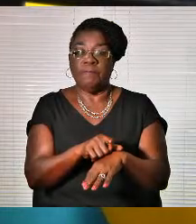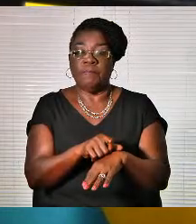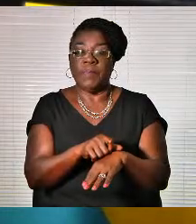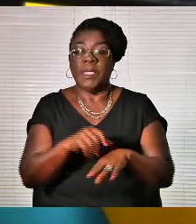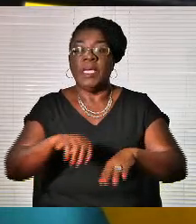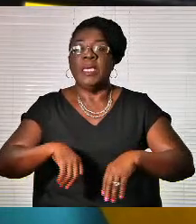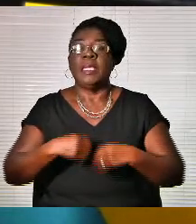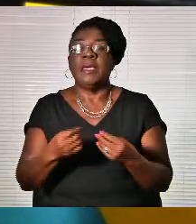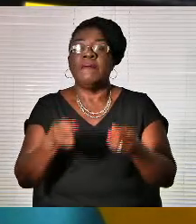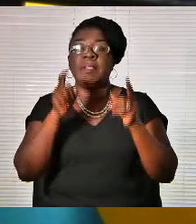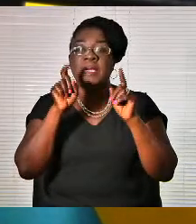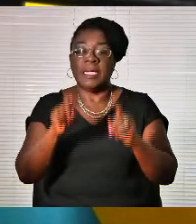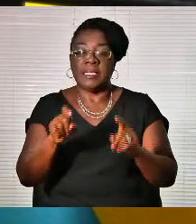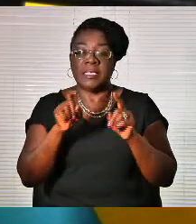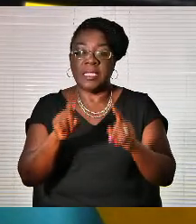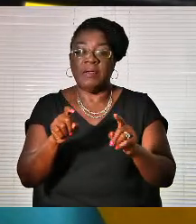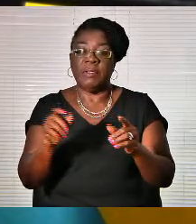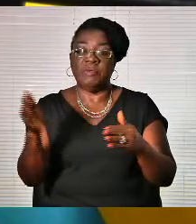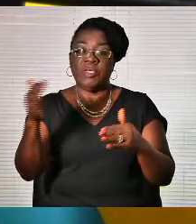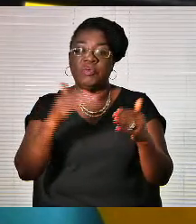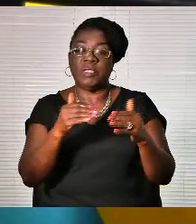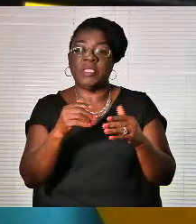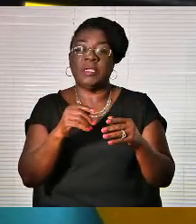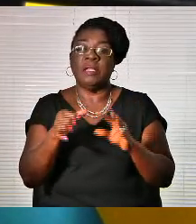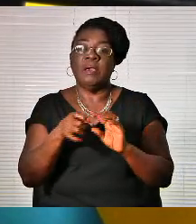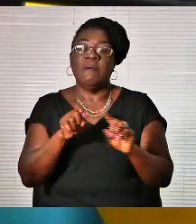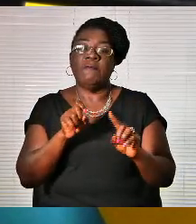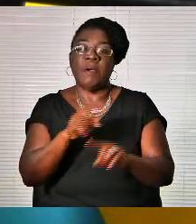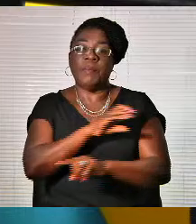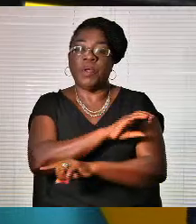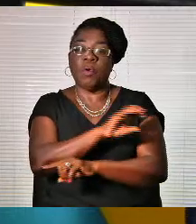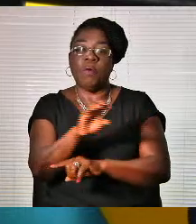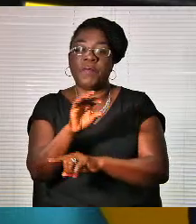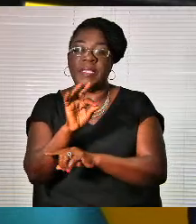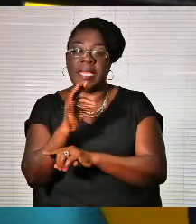Given the necessary restrictions due to COVID-19 that had to be put